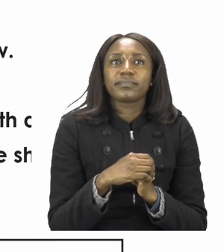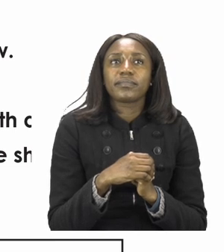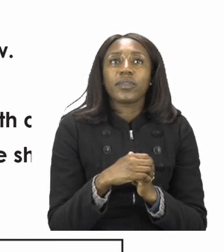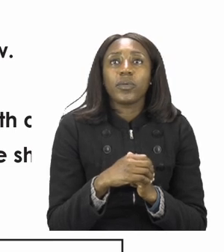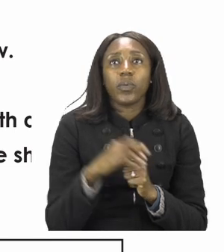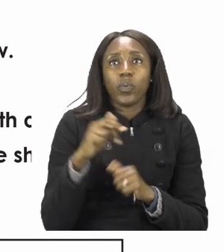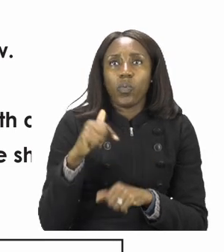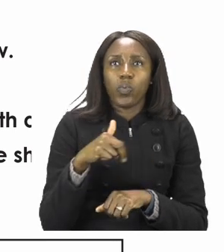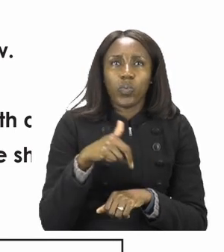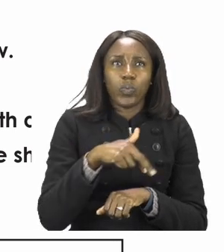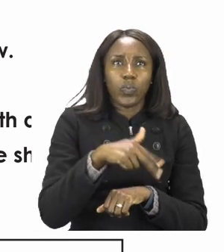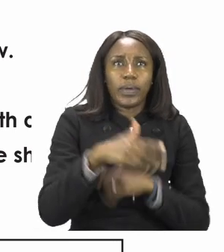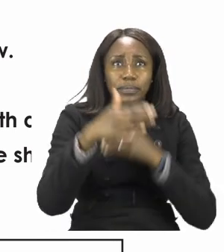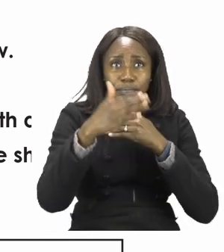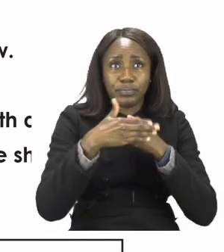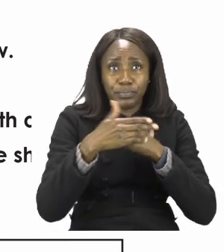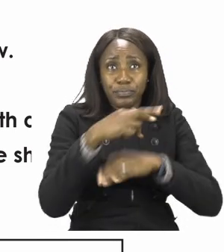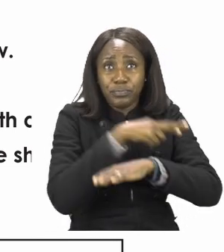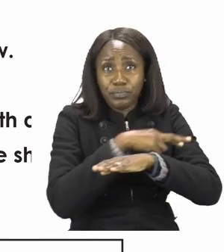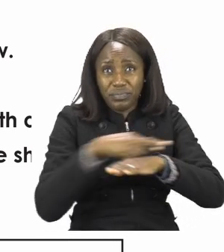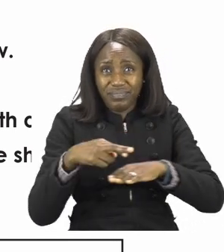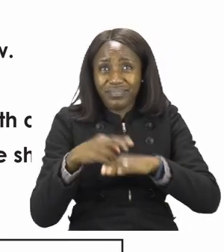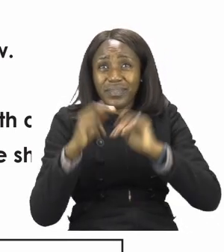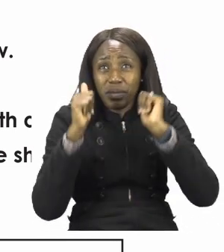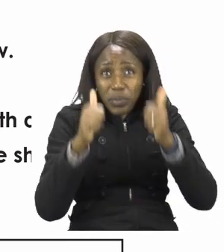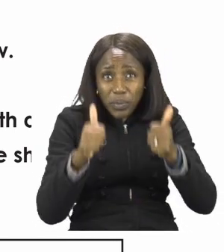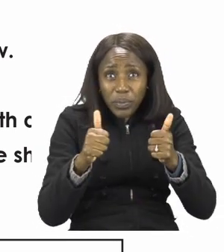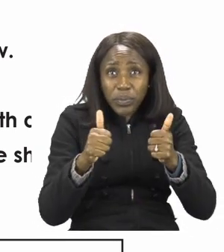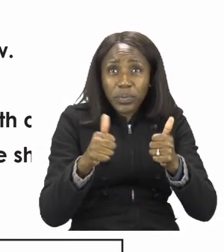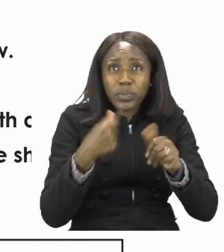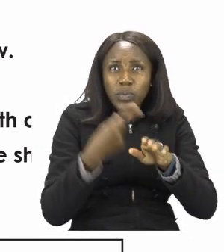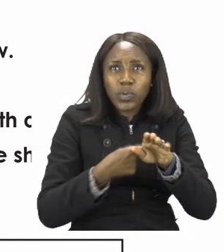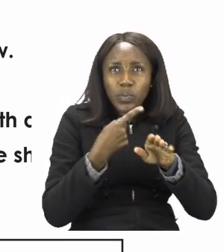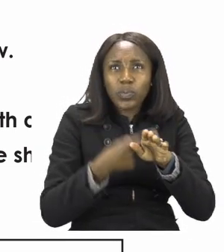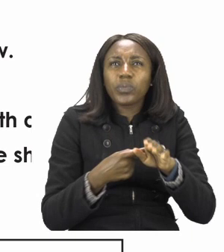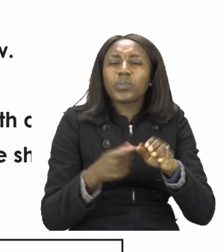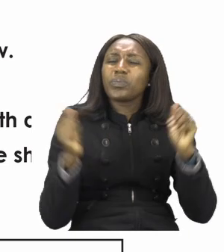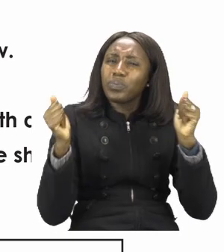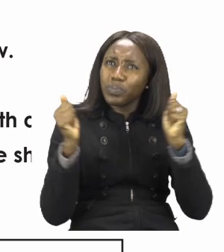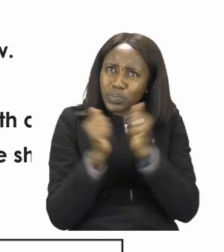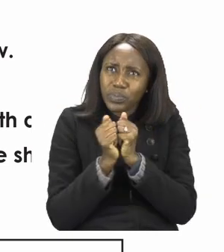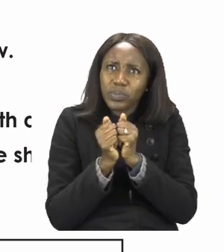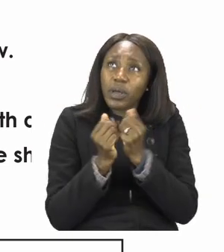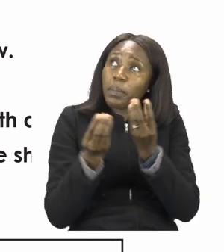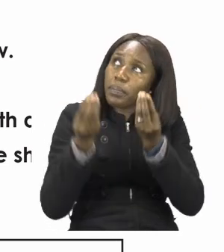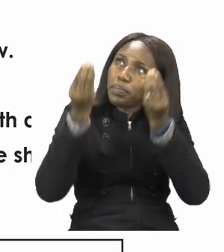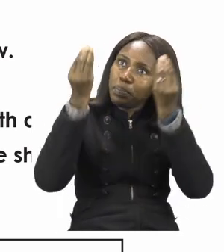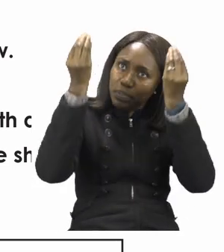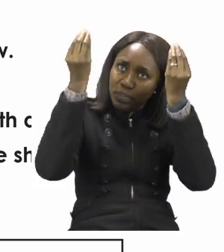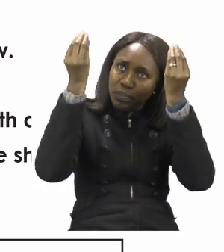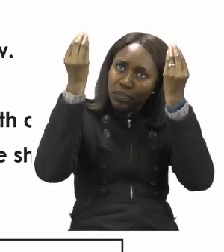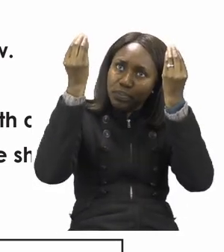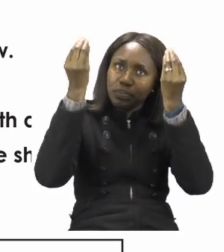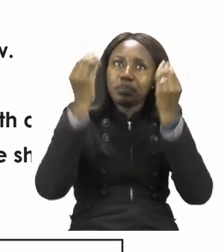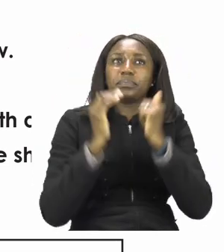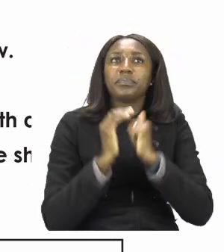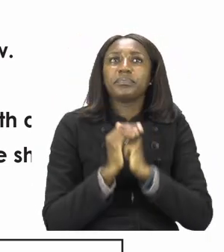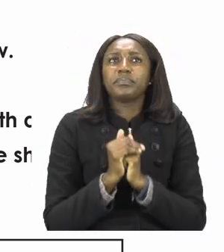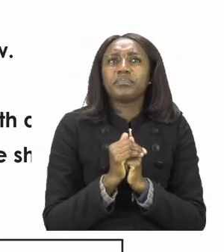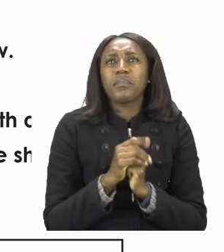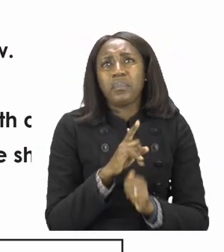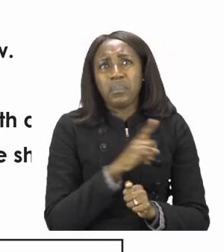When walking near a road, it is a good idea to always be with an